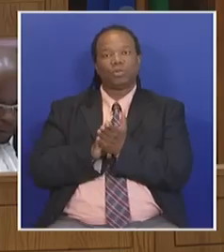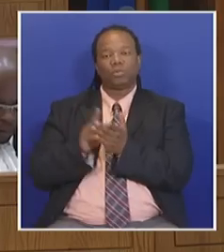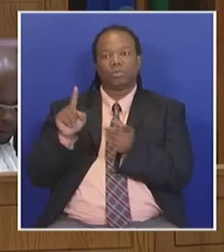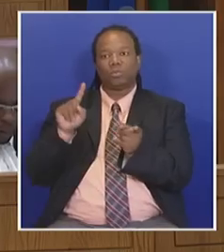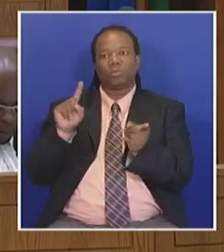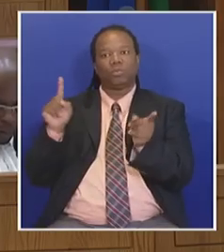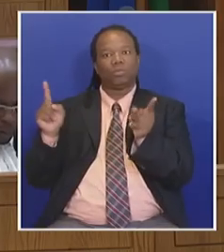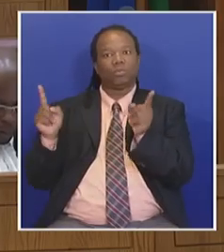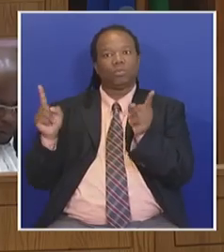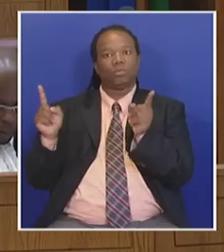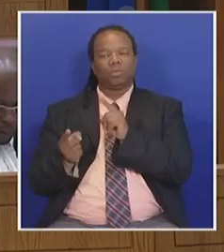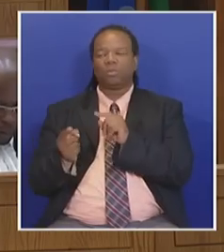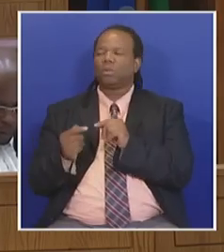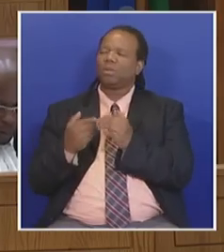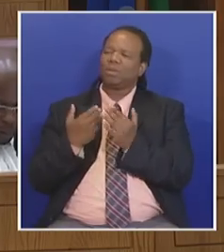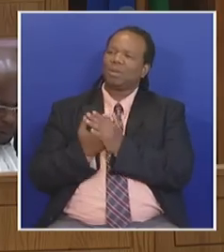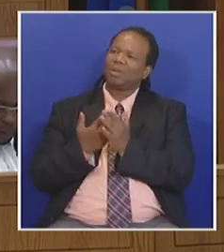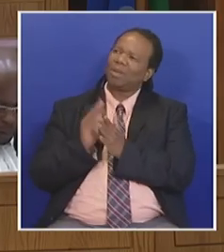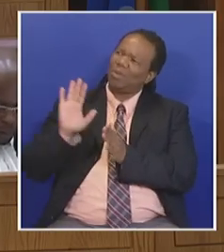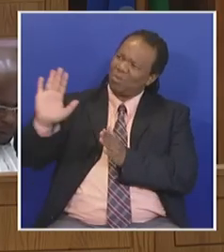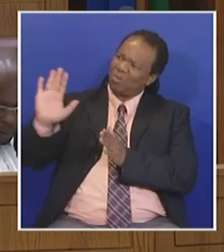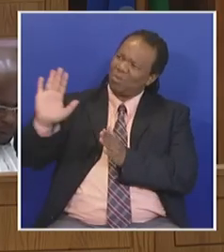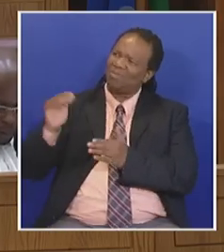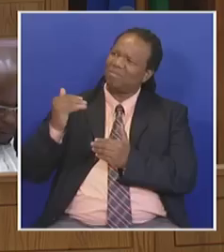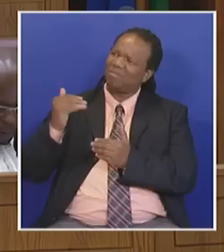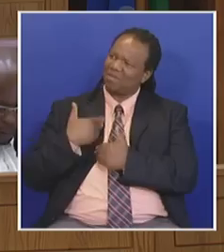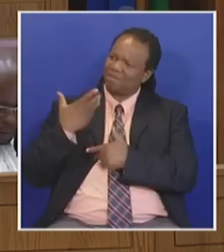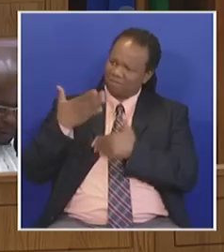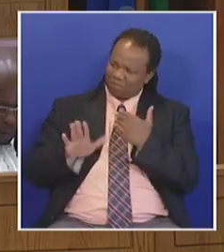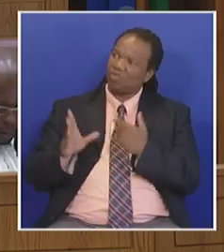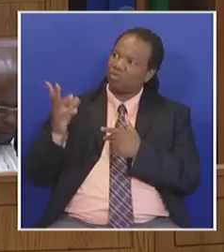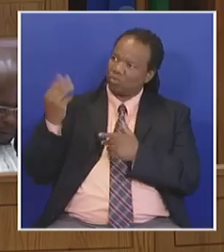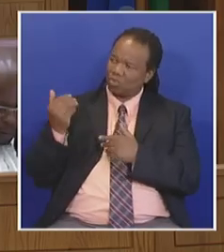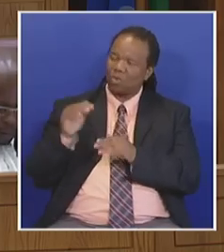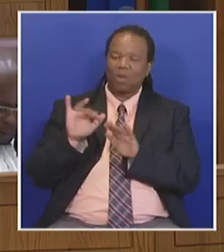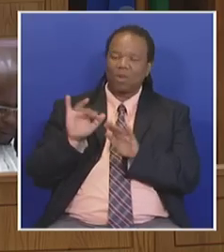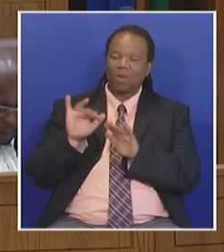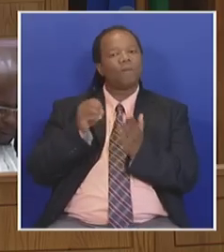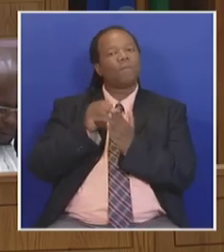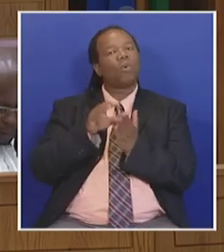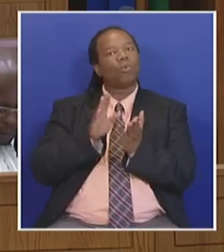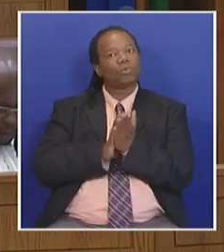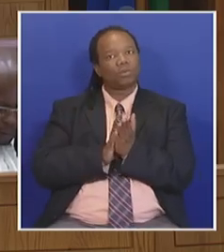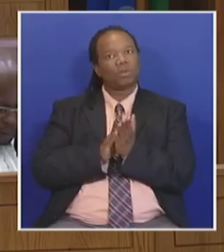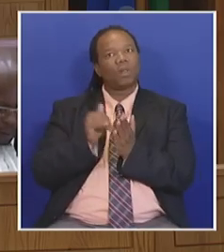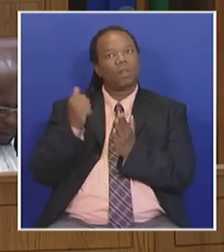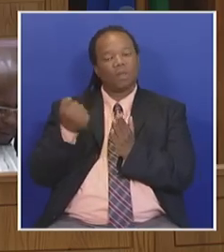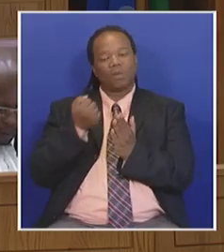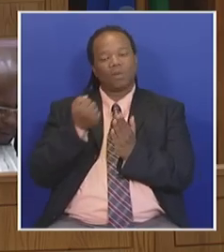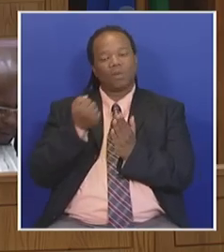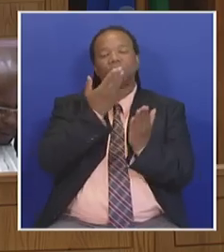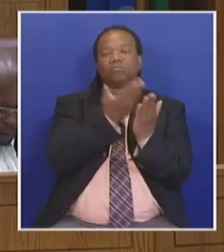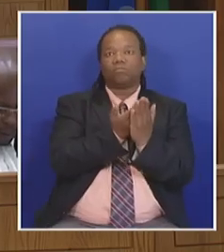please, can I finish? Those motions will now become notices of motions.